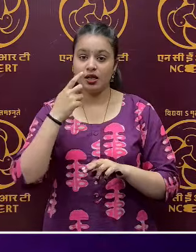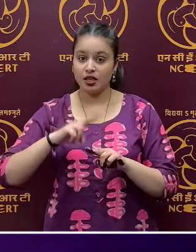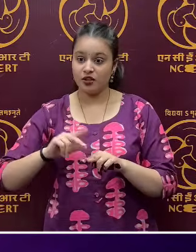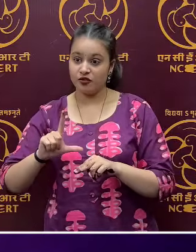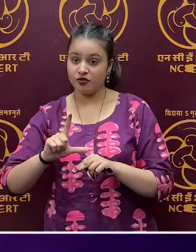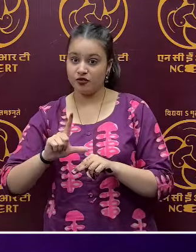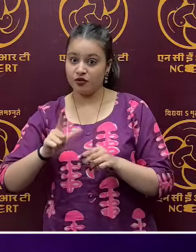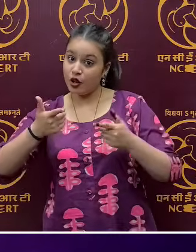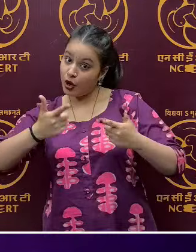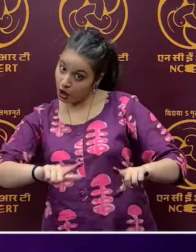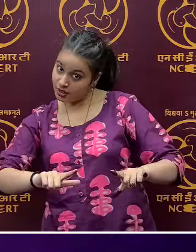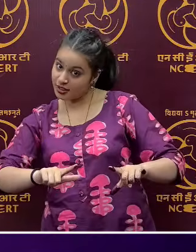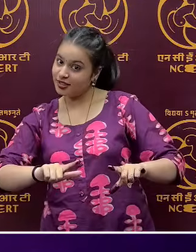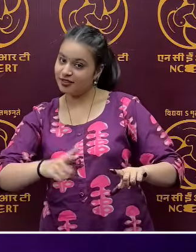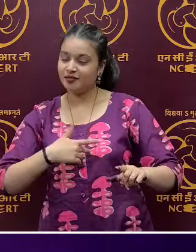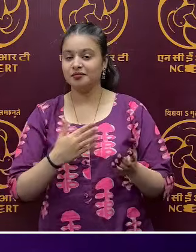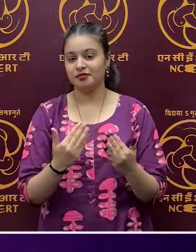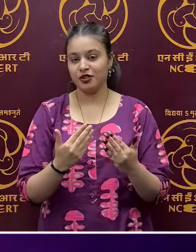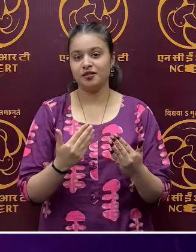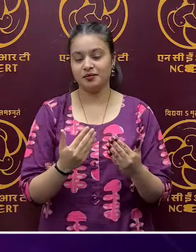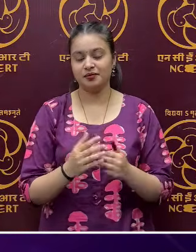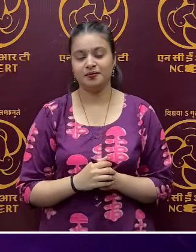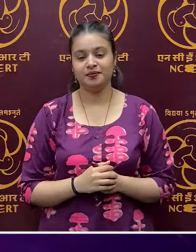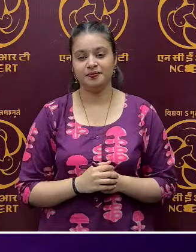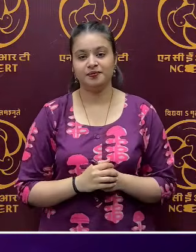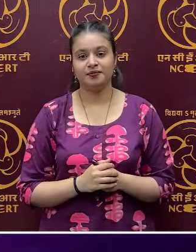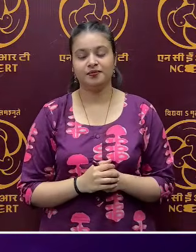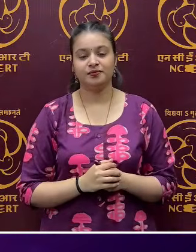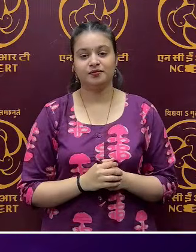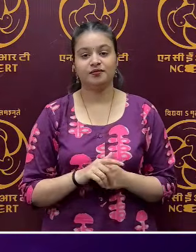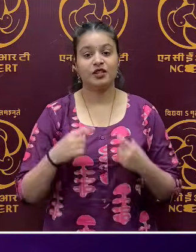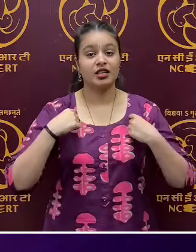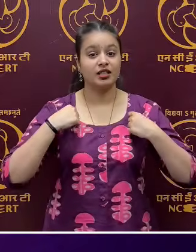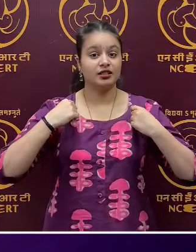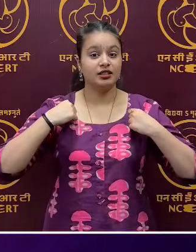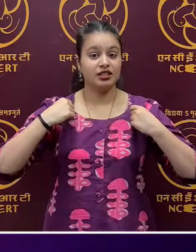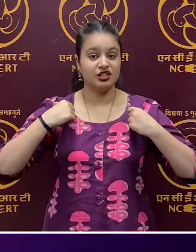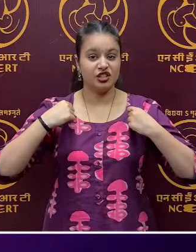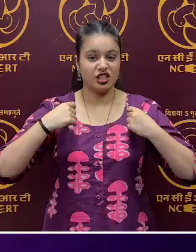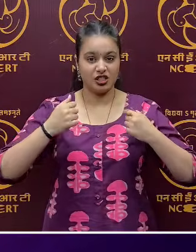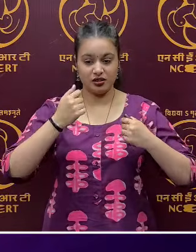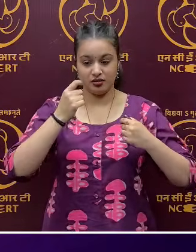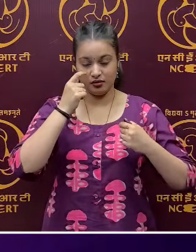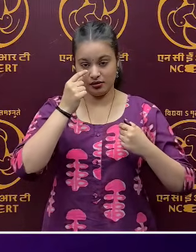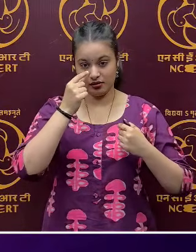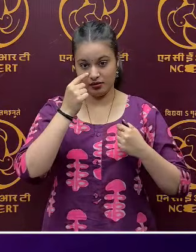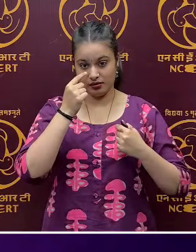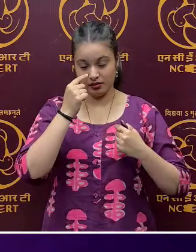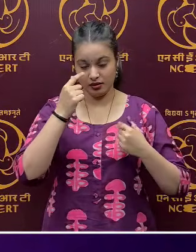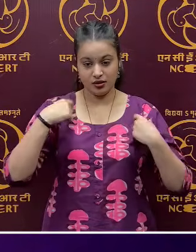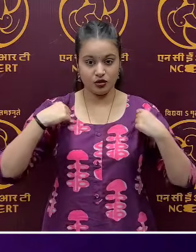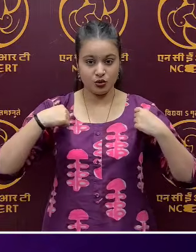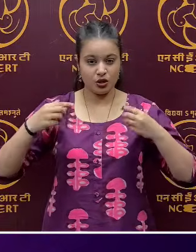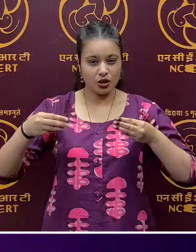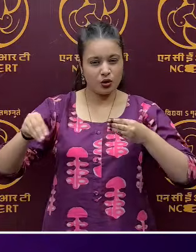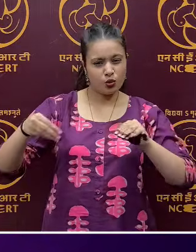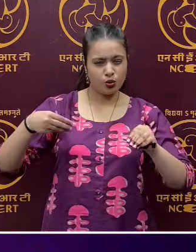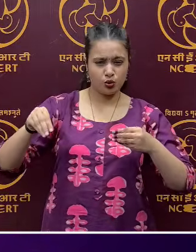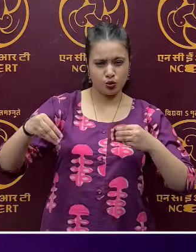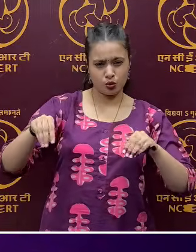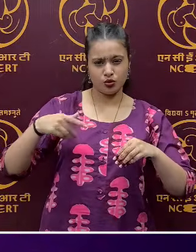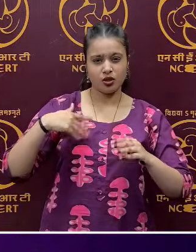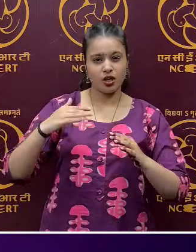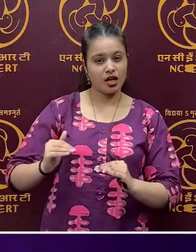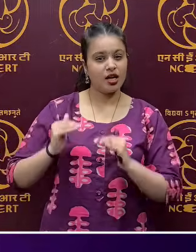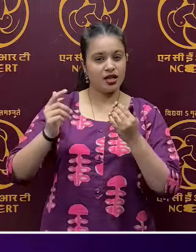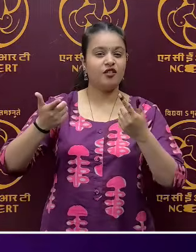it, you've lost it. Yes. His t-shirt was loose, so he replaced it. So it's loose, so there are high chances